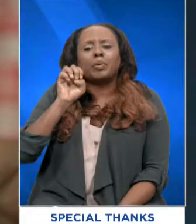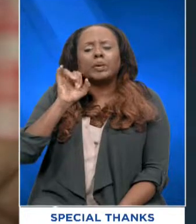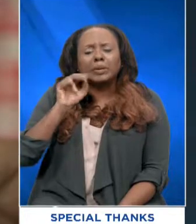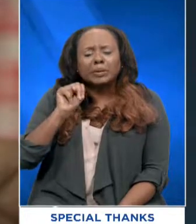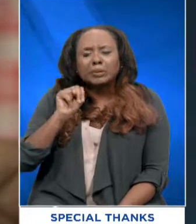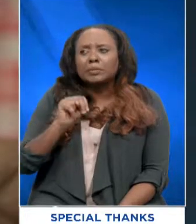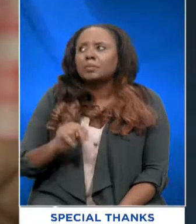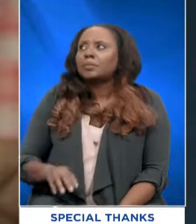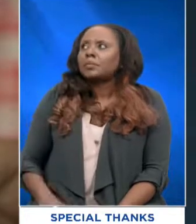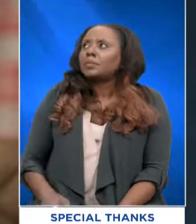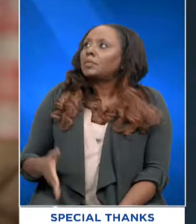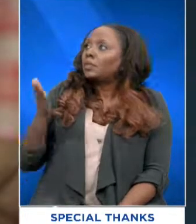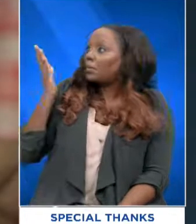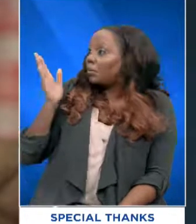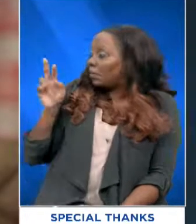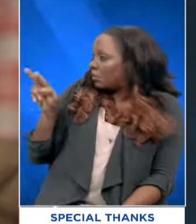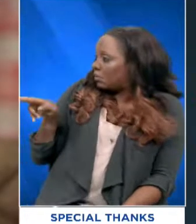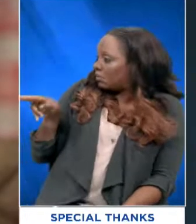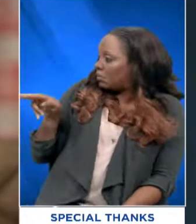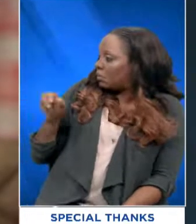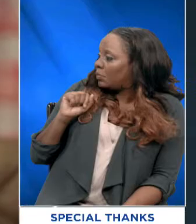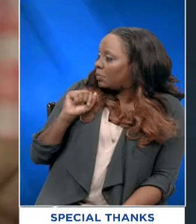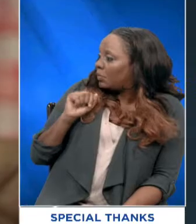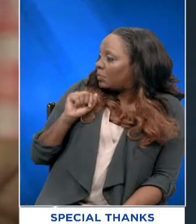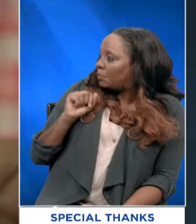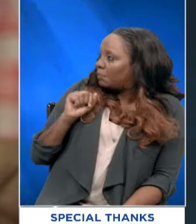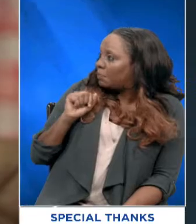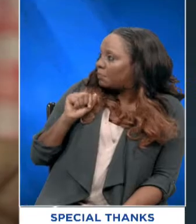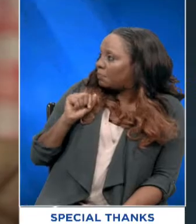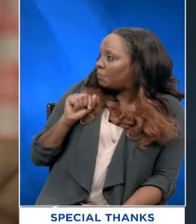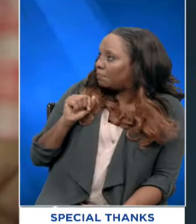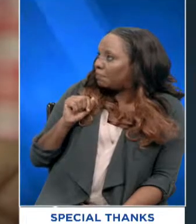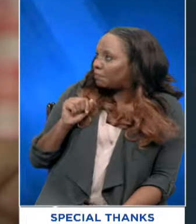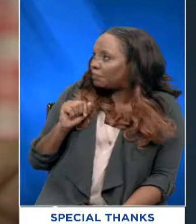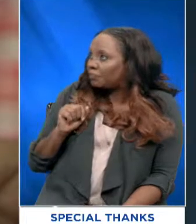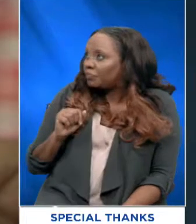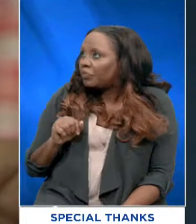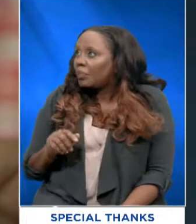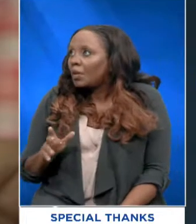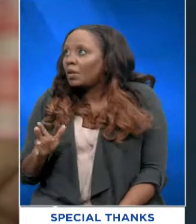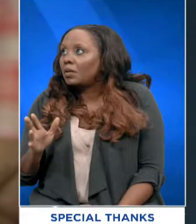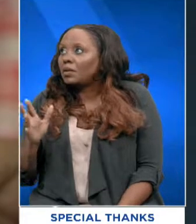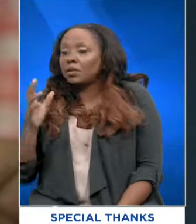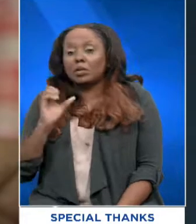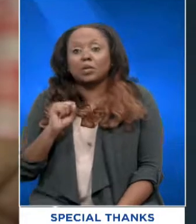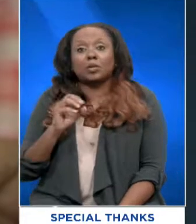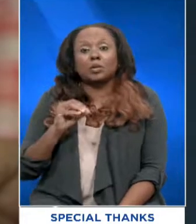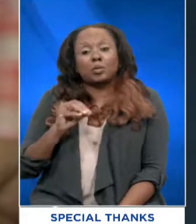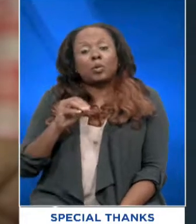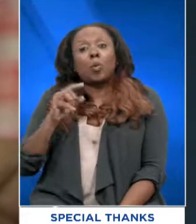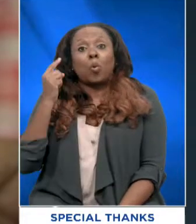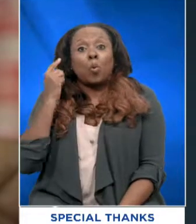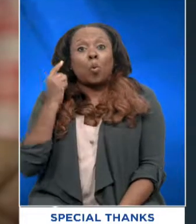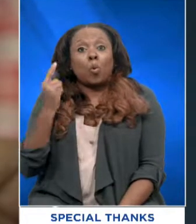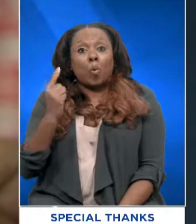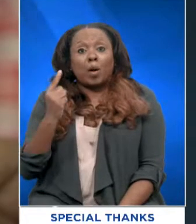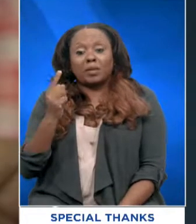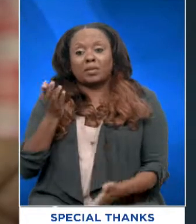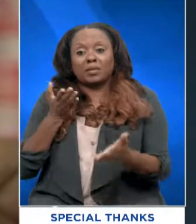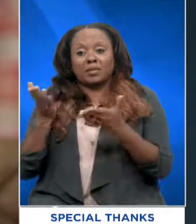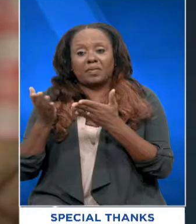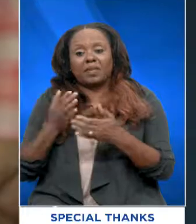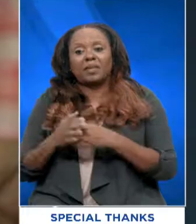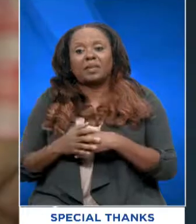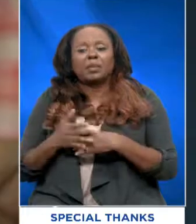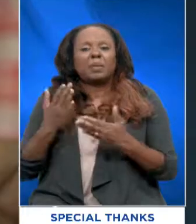per can of this sardines, so you get 1 serving per container. So if there are about 3 or 4 fish in here, that is your serving. and that is